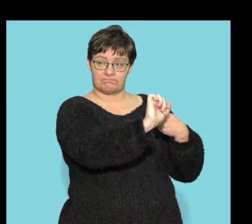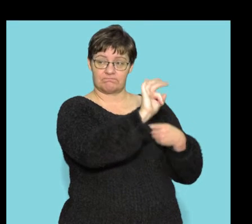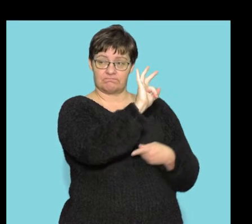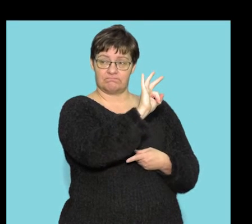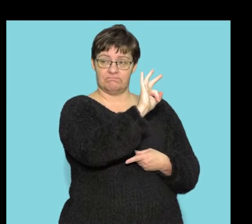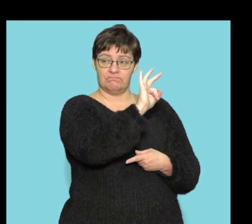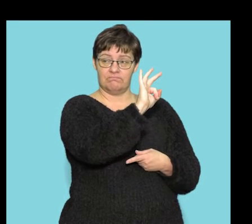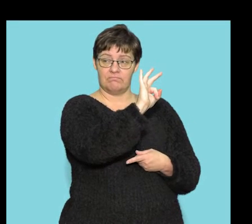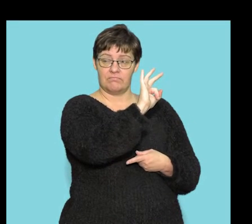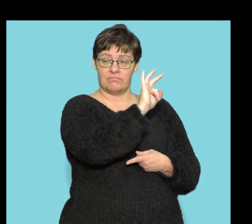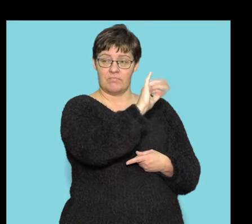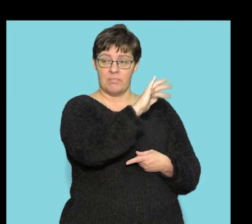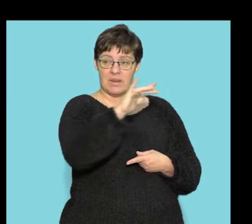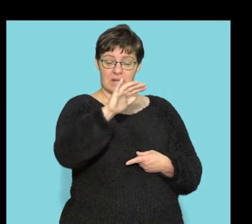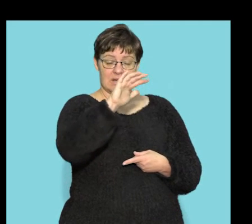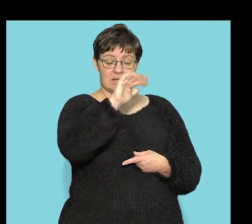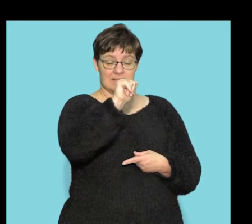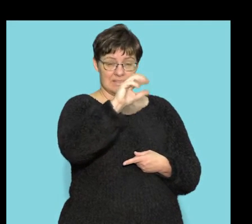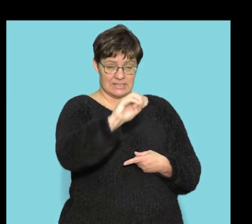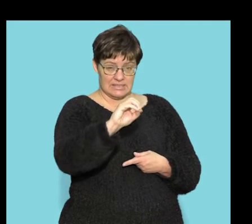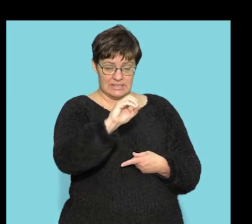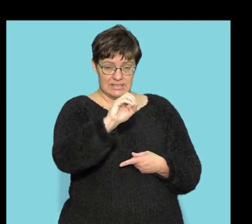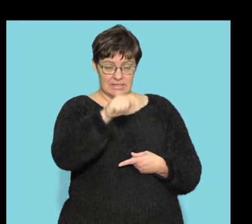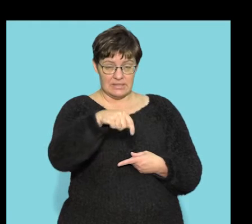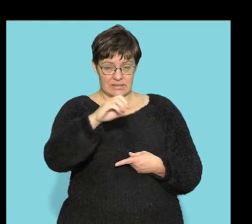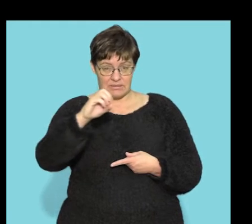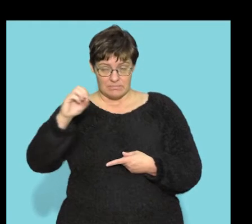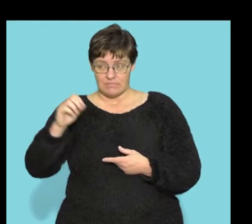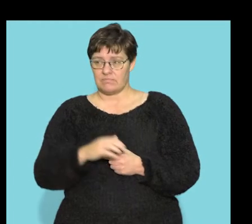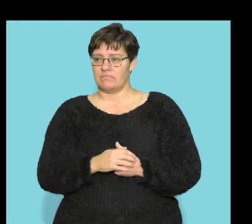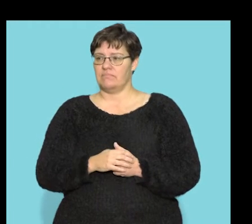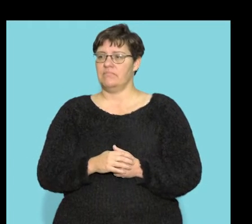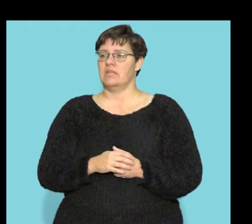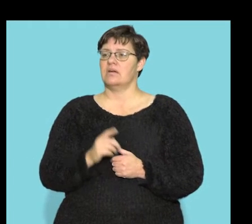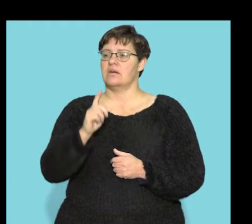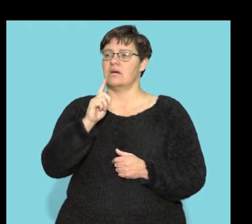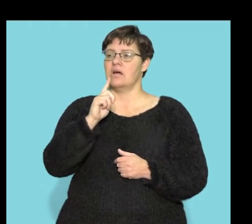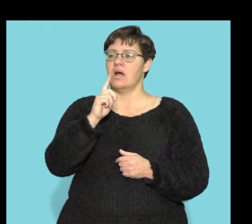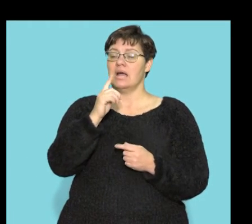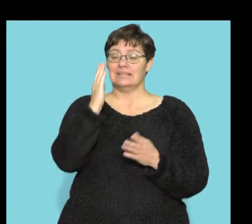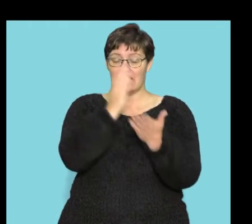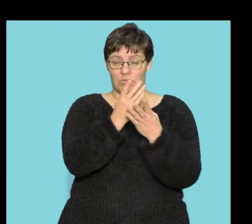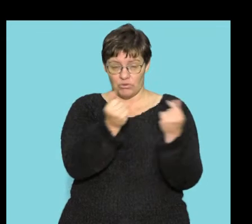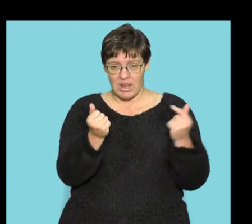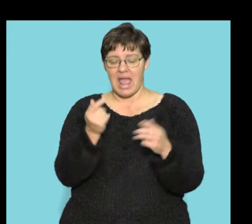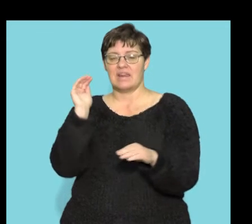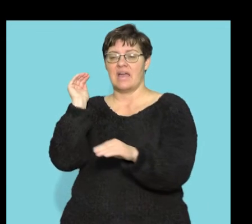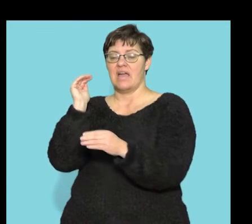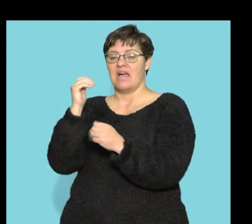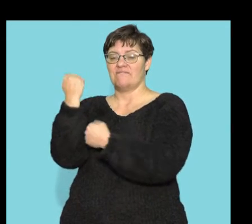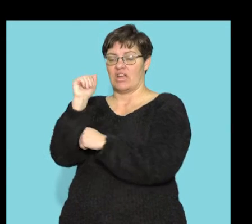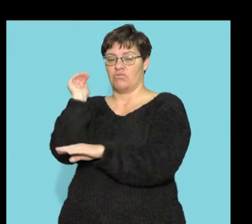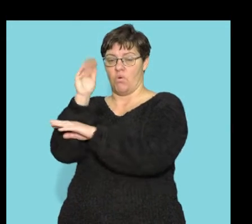three components: your direct labor, your material, and your factory overheads. Watch here. If you're taking